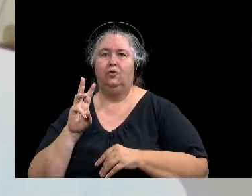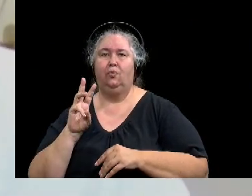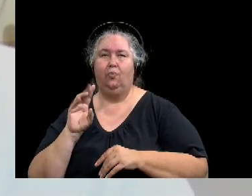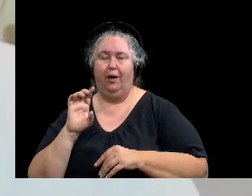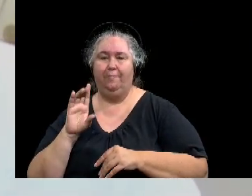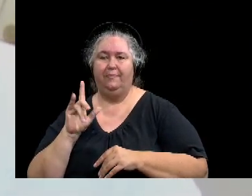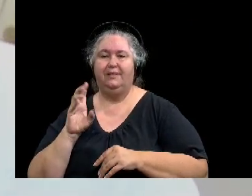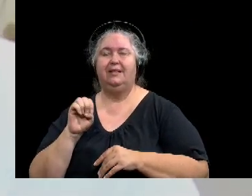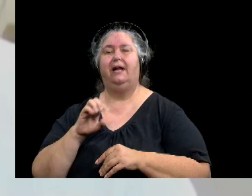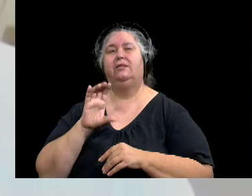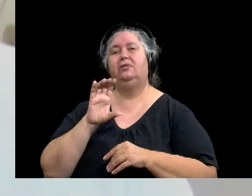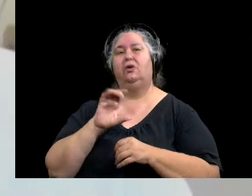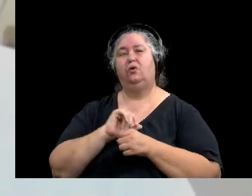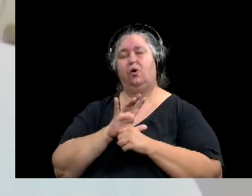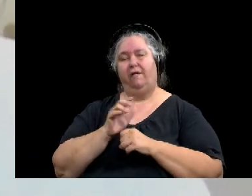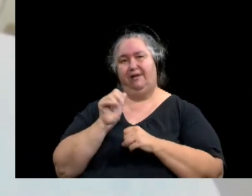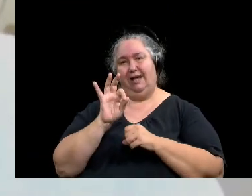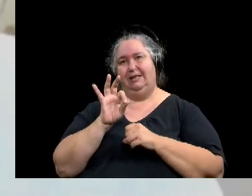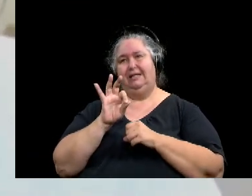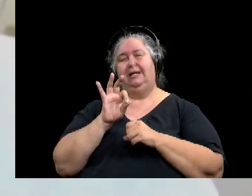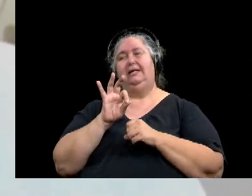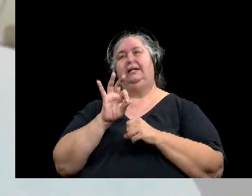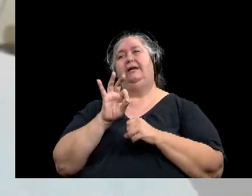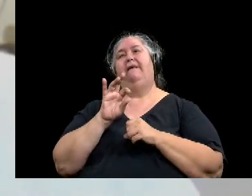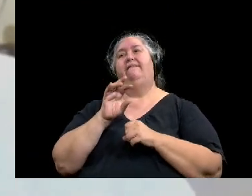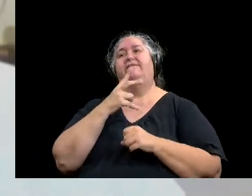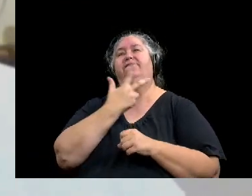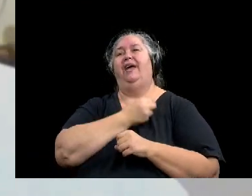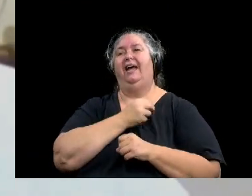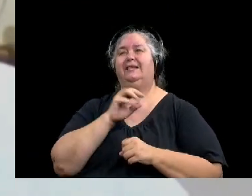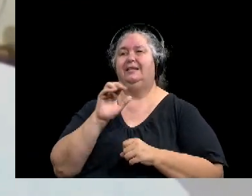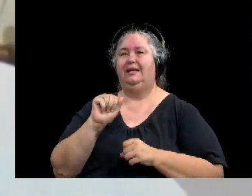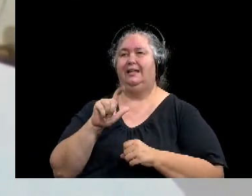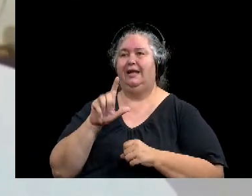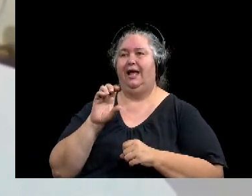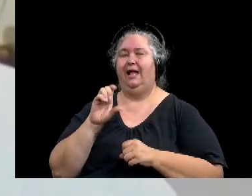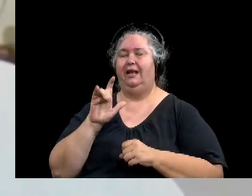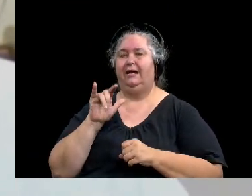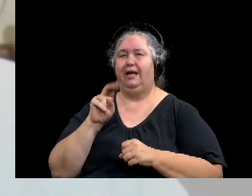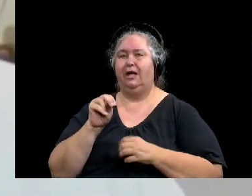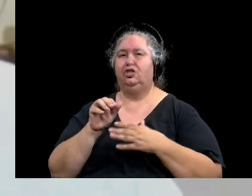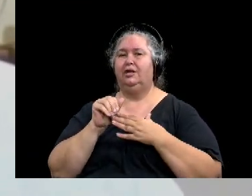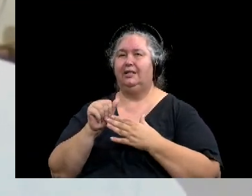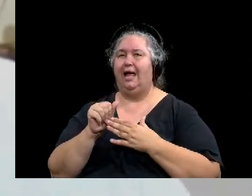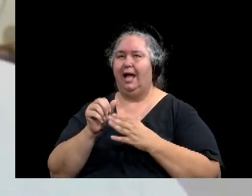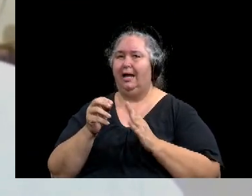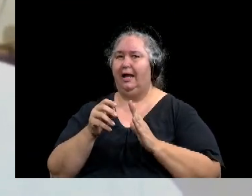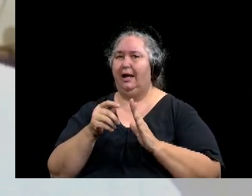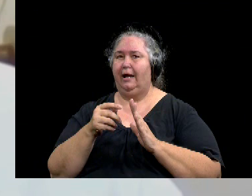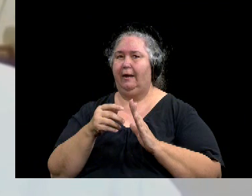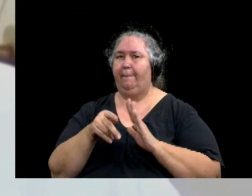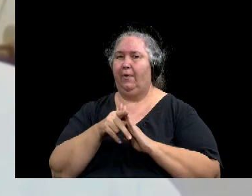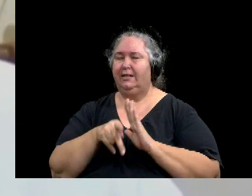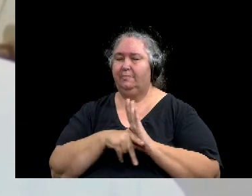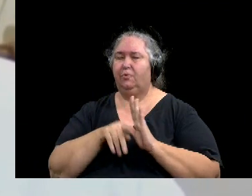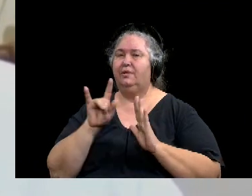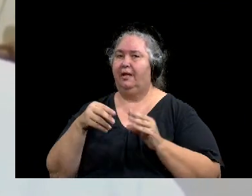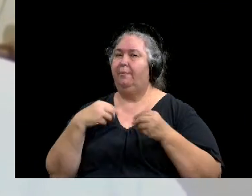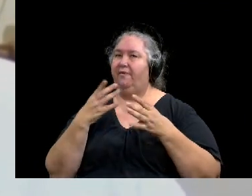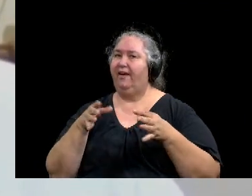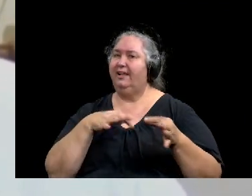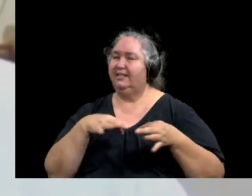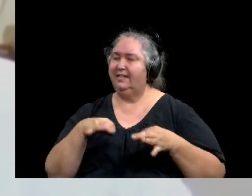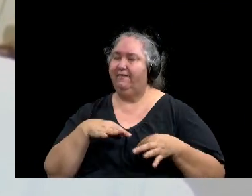vaccine allocation guiding principles. And they provide definitions and details about the